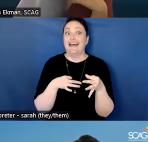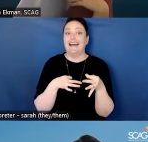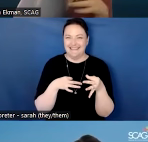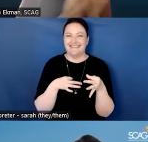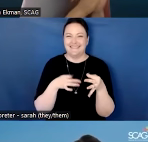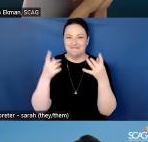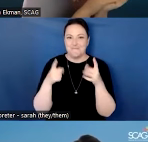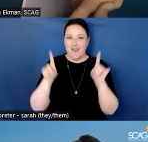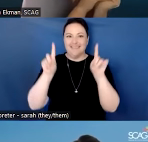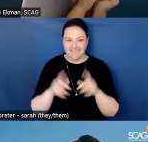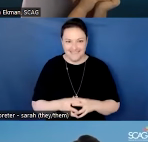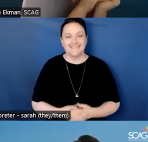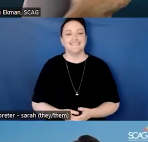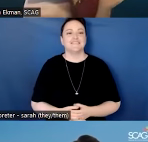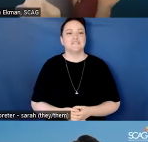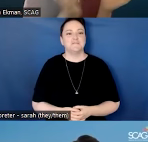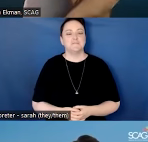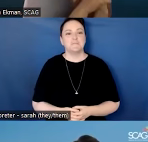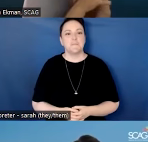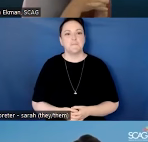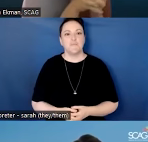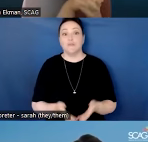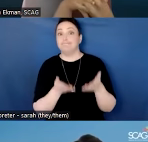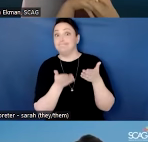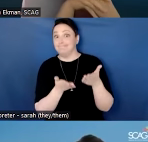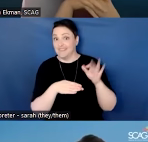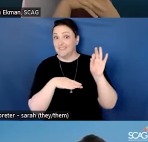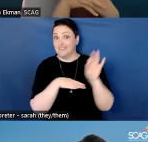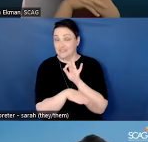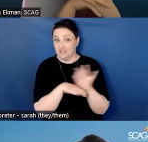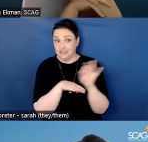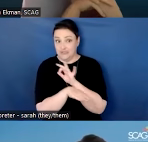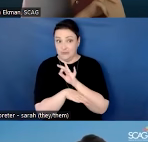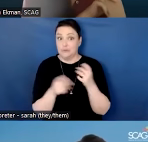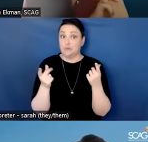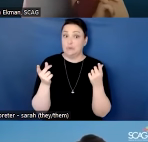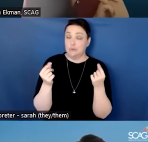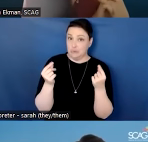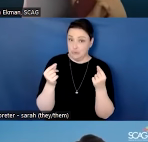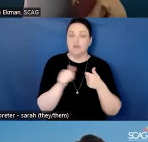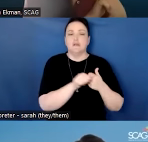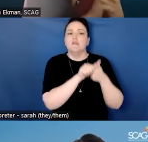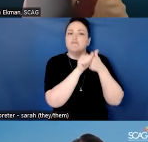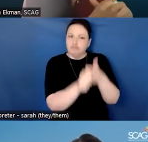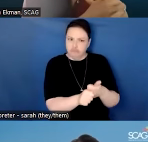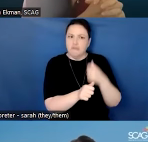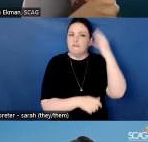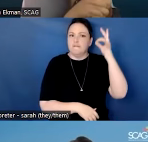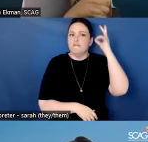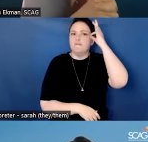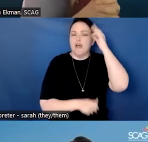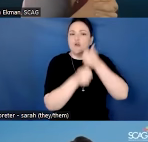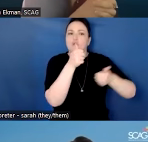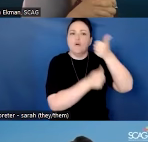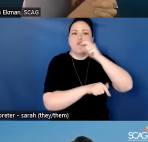There we go. So clearinghouse function, pursuant to Federal Executive Order 12372, SCAG is the